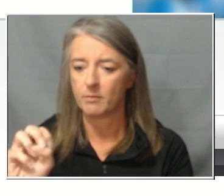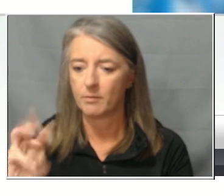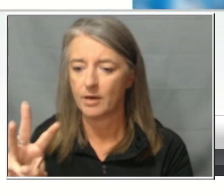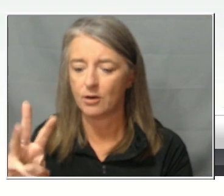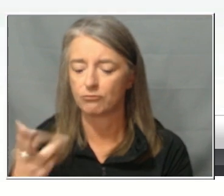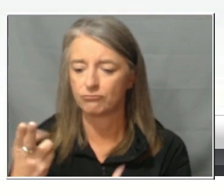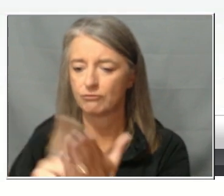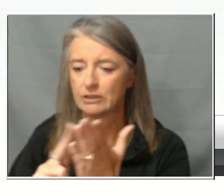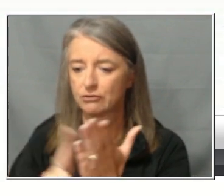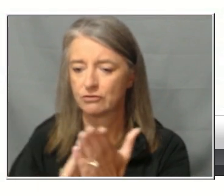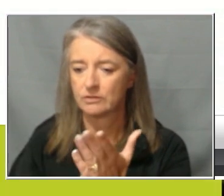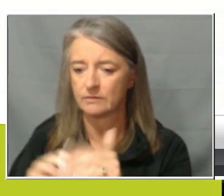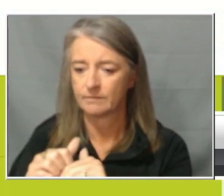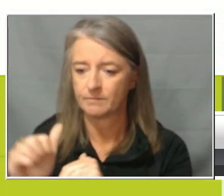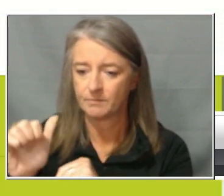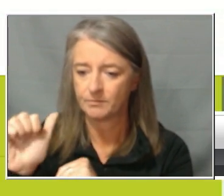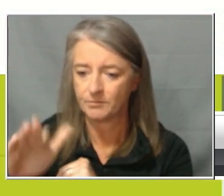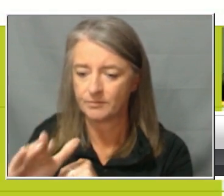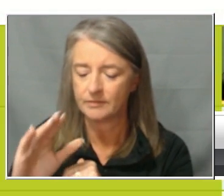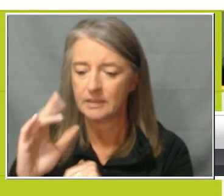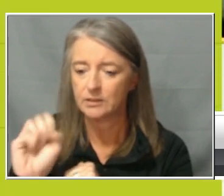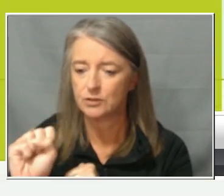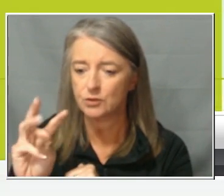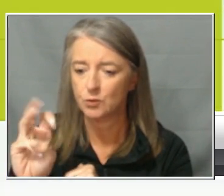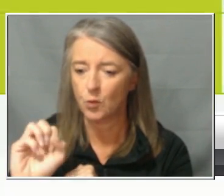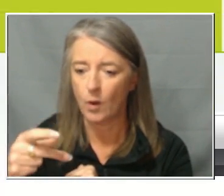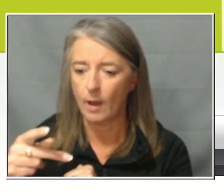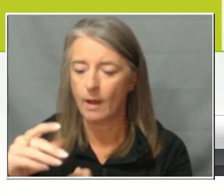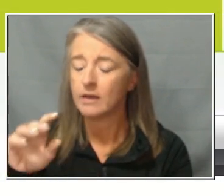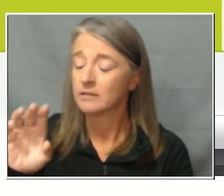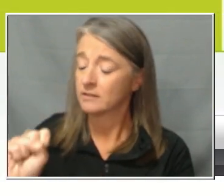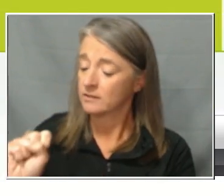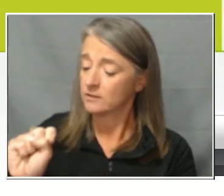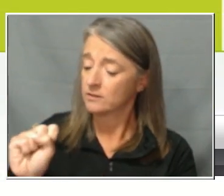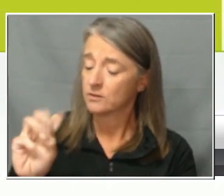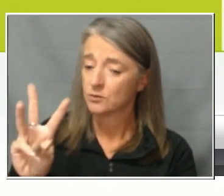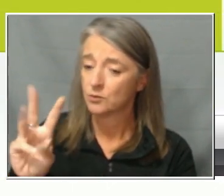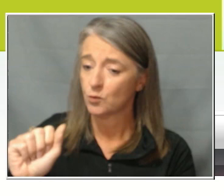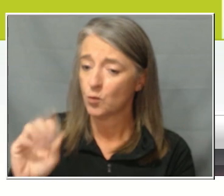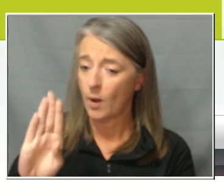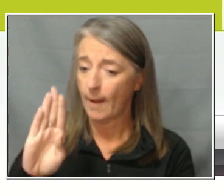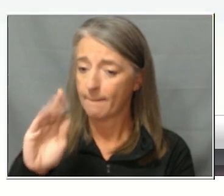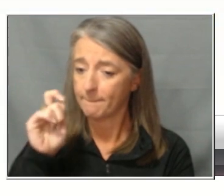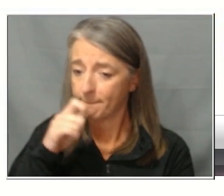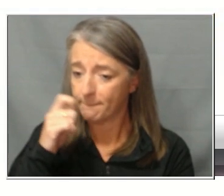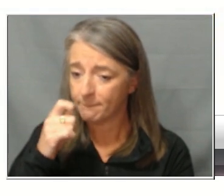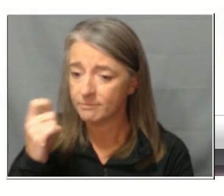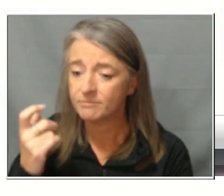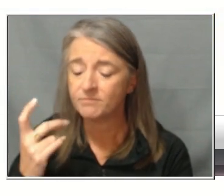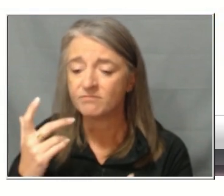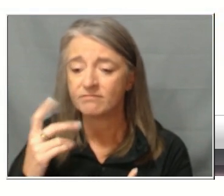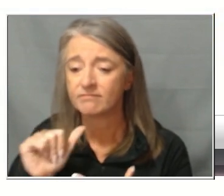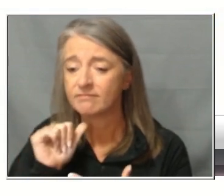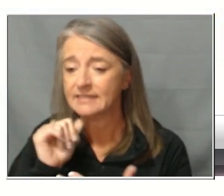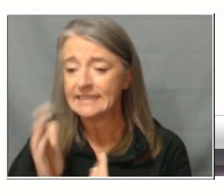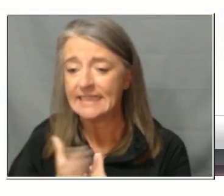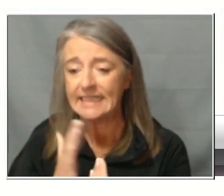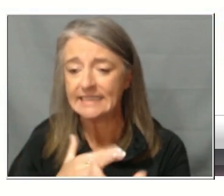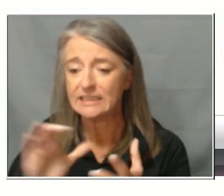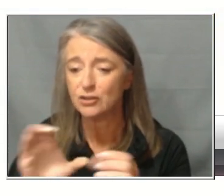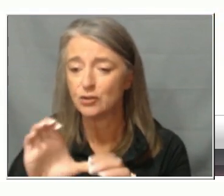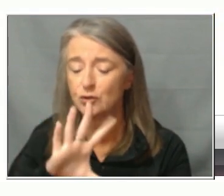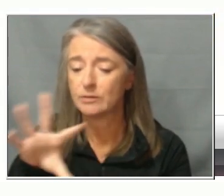send it to your house, and you can send it back. You can check out bethematch.org to learn more about it. It's super easy to do, very selfless thing. Become a part of